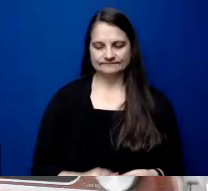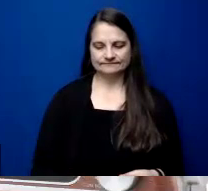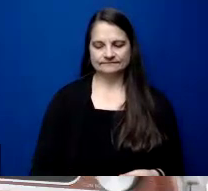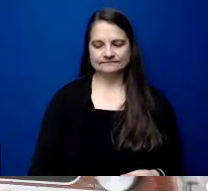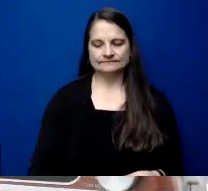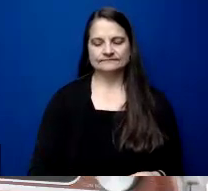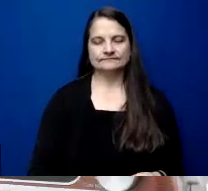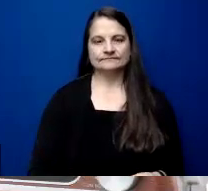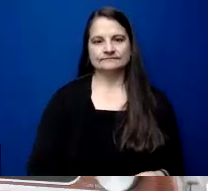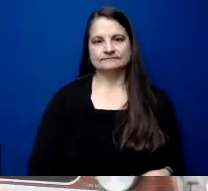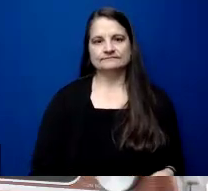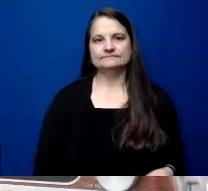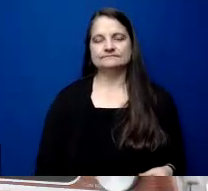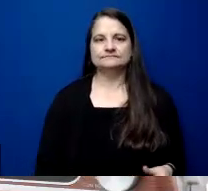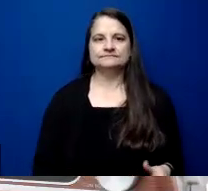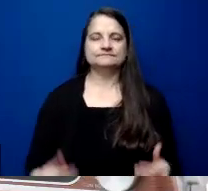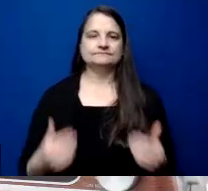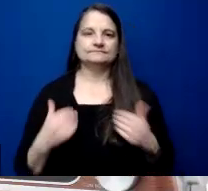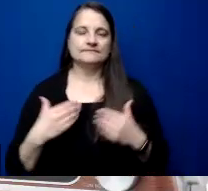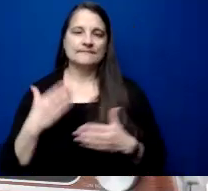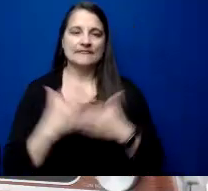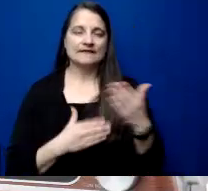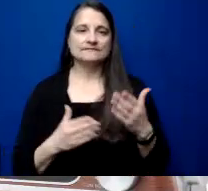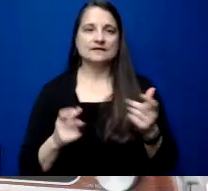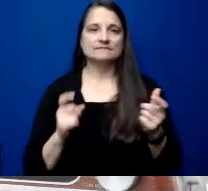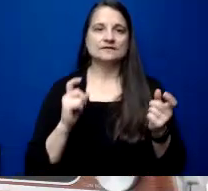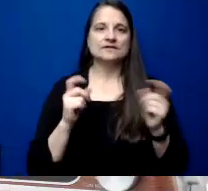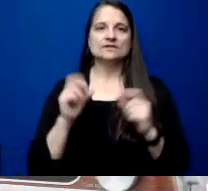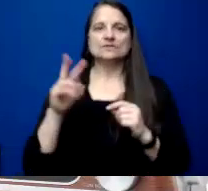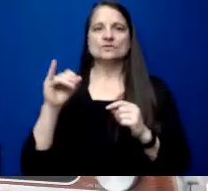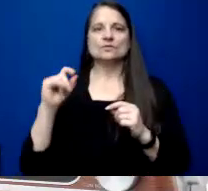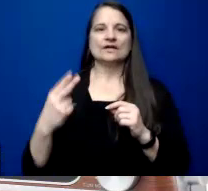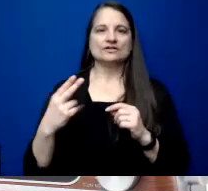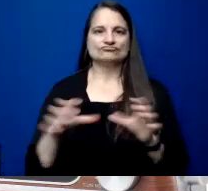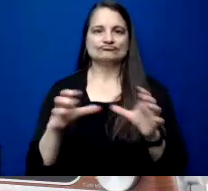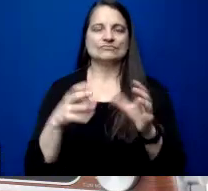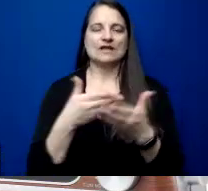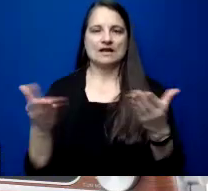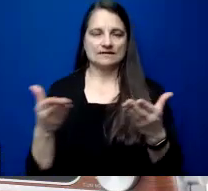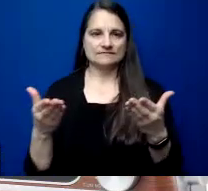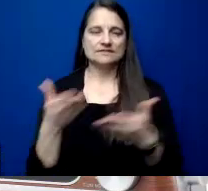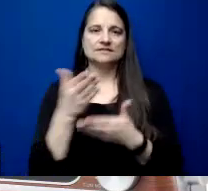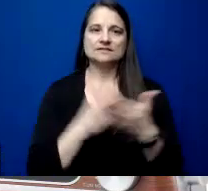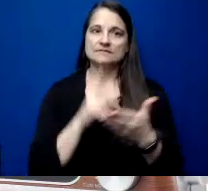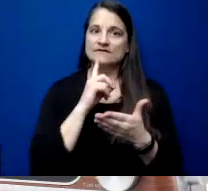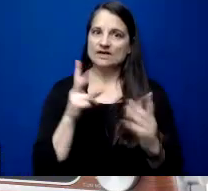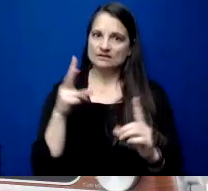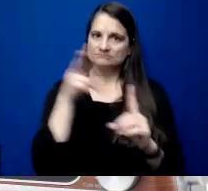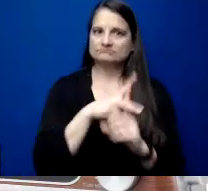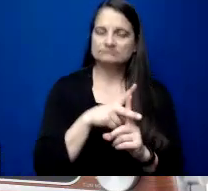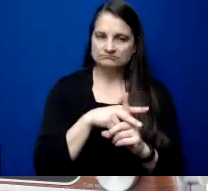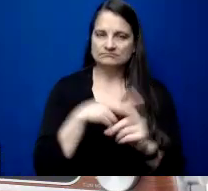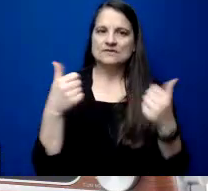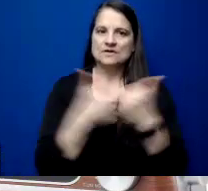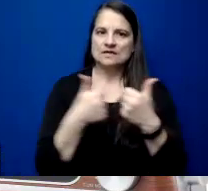This slide also has some of our switch adapted items that are in our lending library. Some of these are very applicable to game night. Some of them